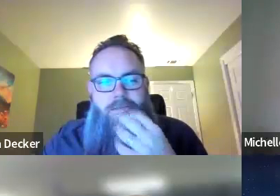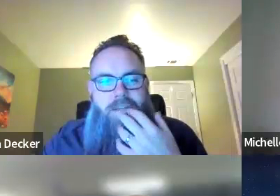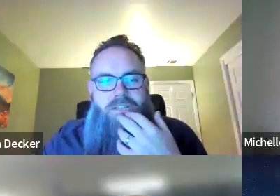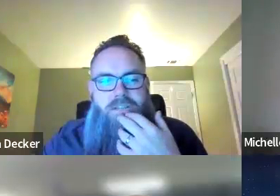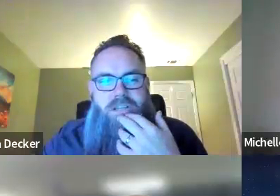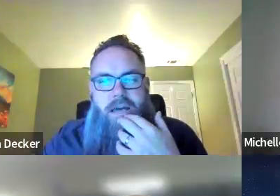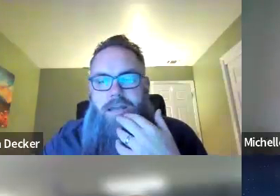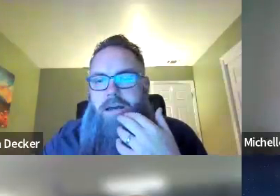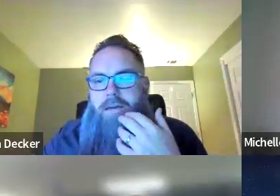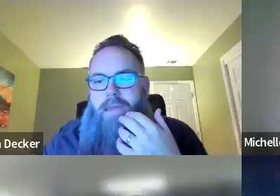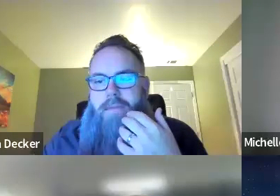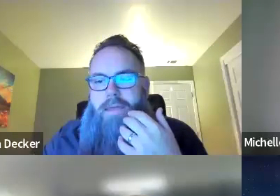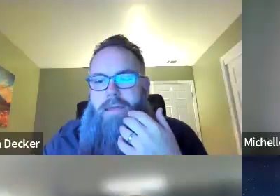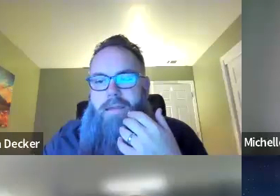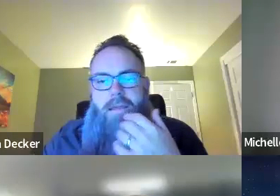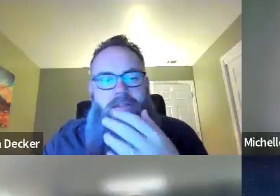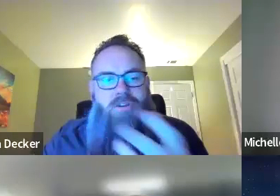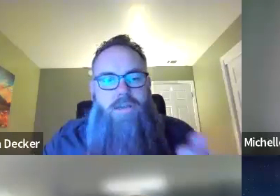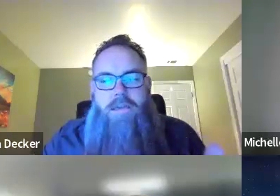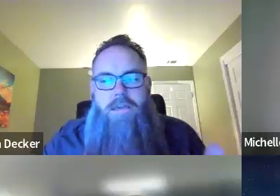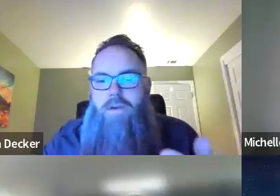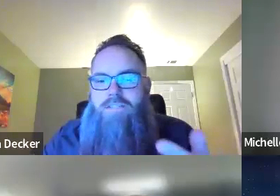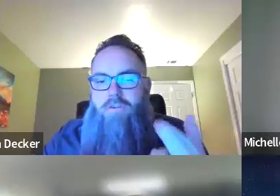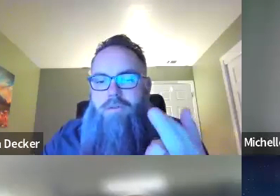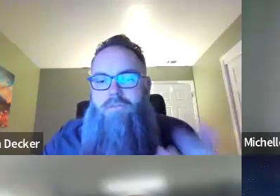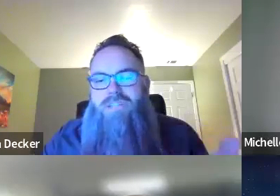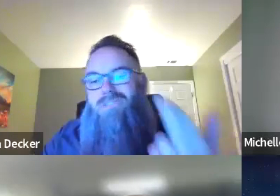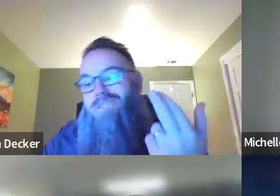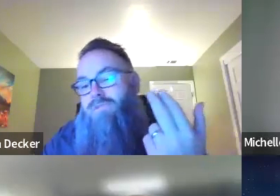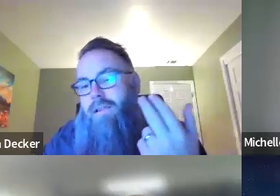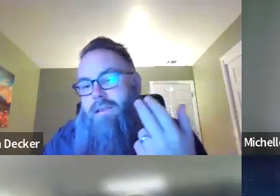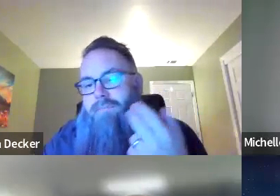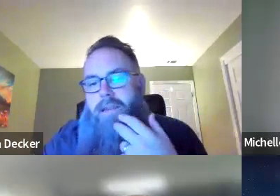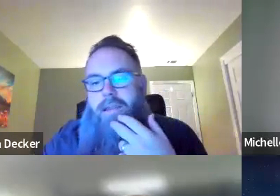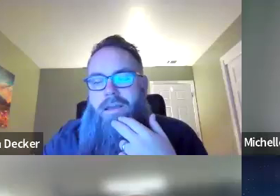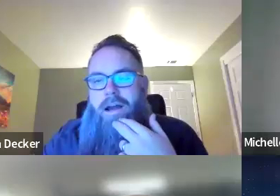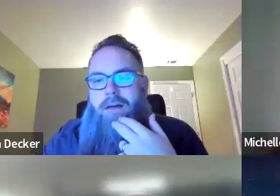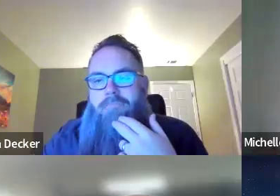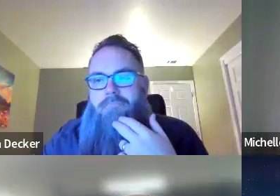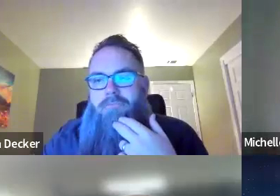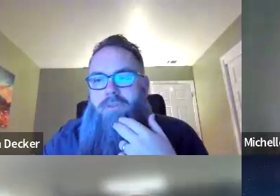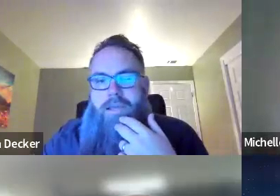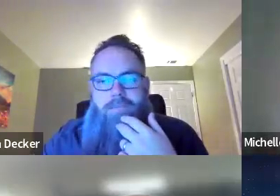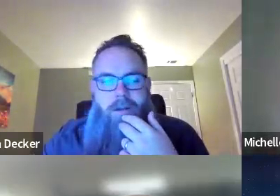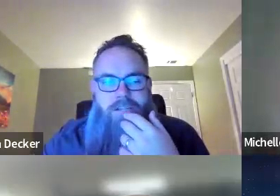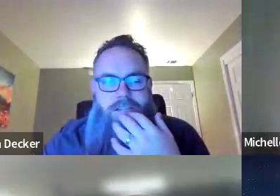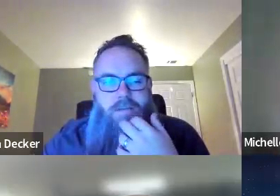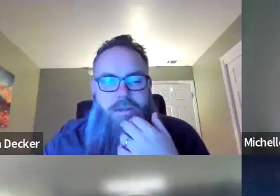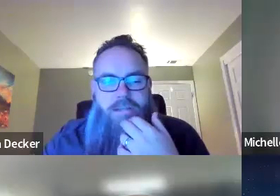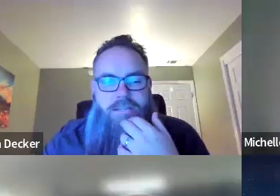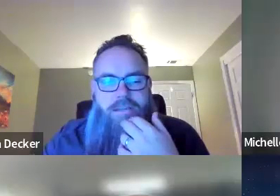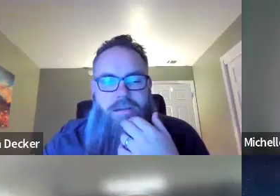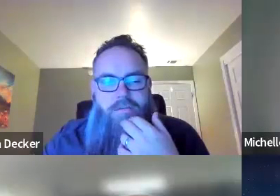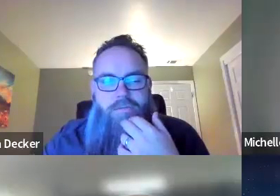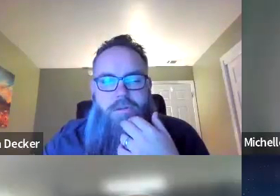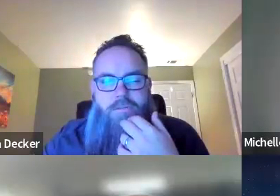contact information in the chat, and then certainly you guys are welcome to reach out to them directly. But really, I just kind of